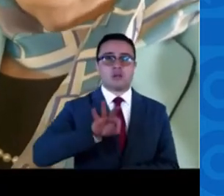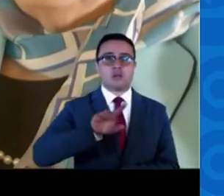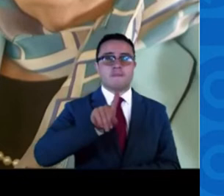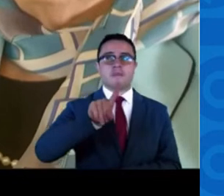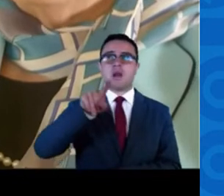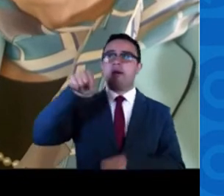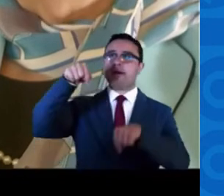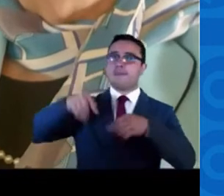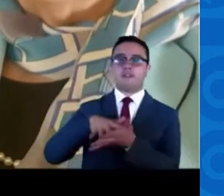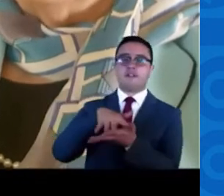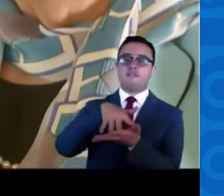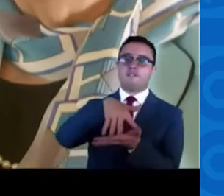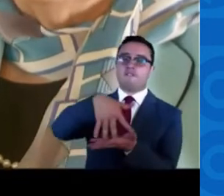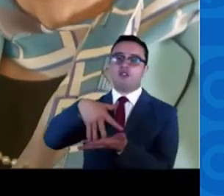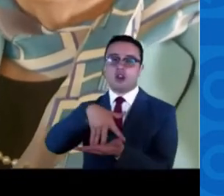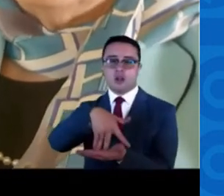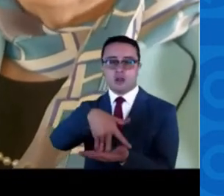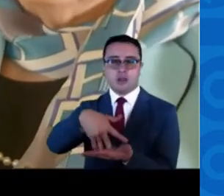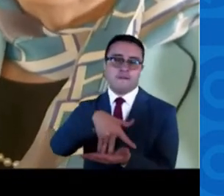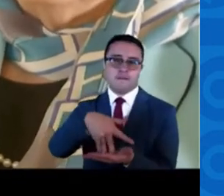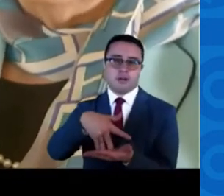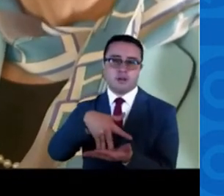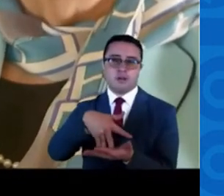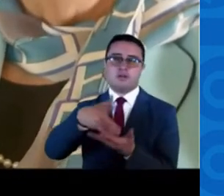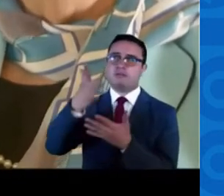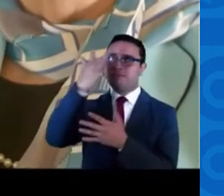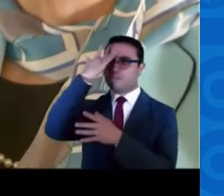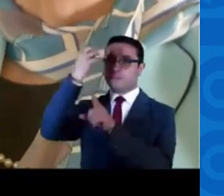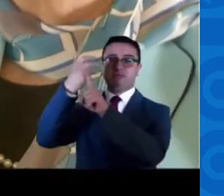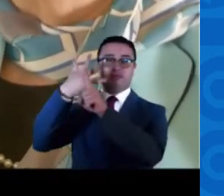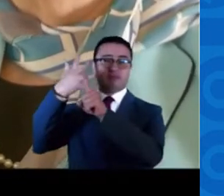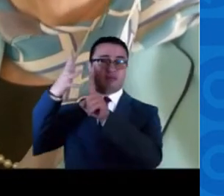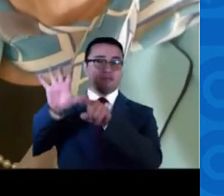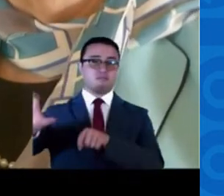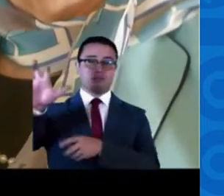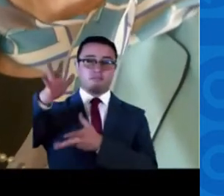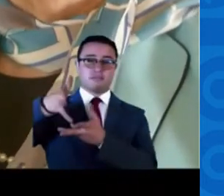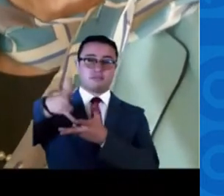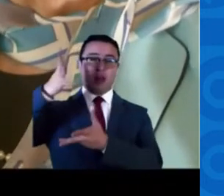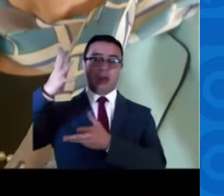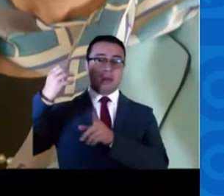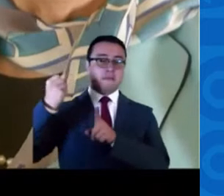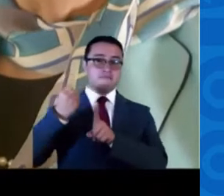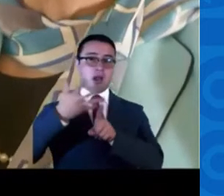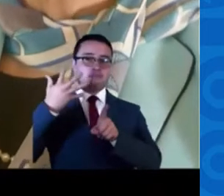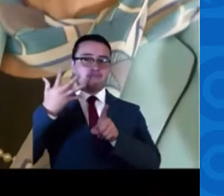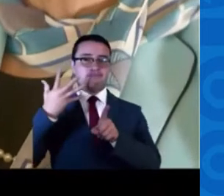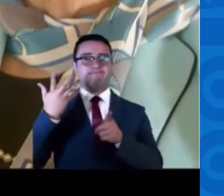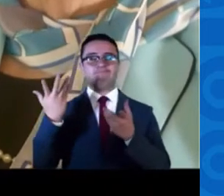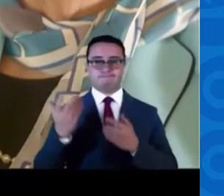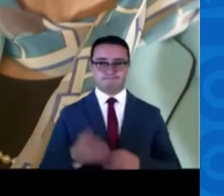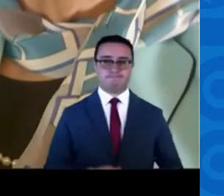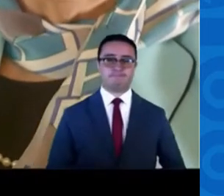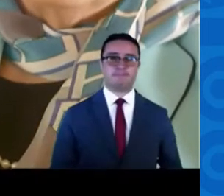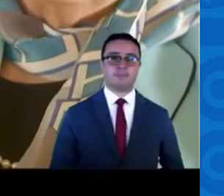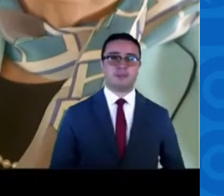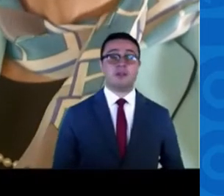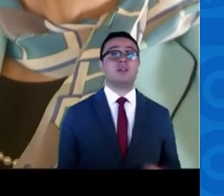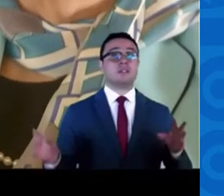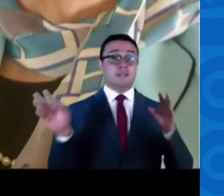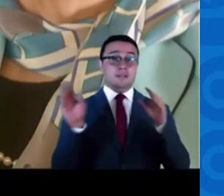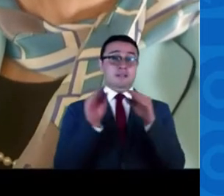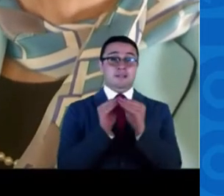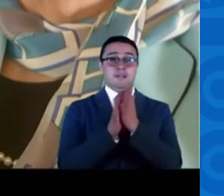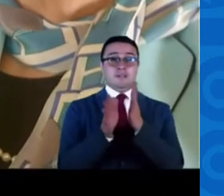spite of that, we are highly vulnerable. And consequently, the adaptation in our region is indispensable. We're also